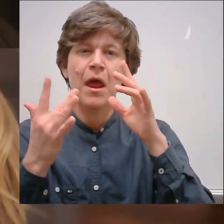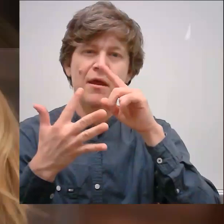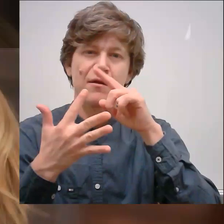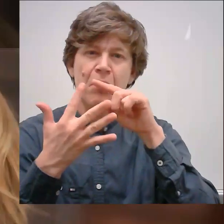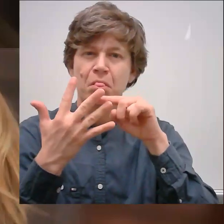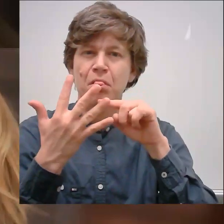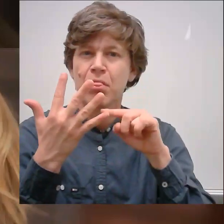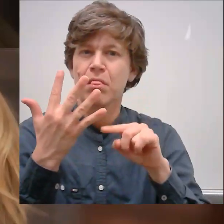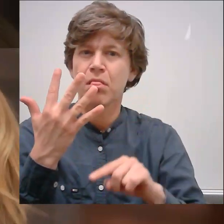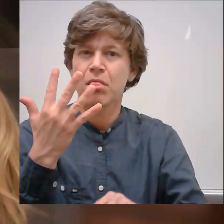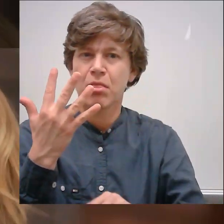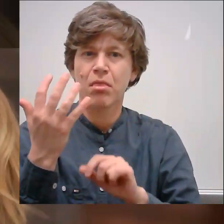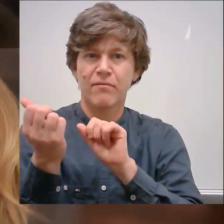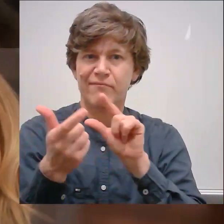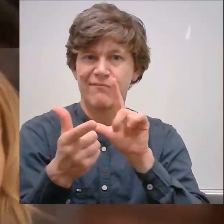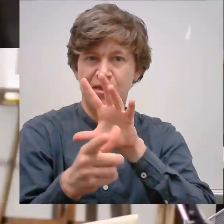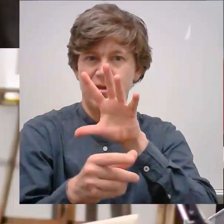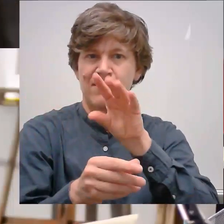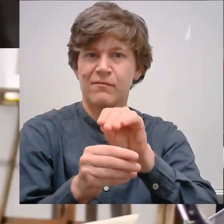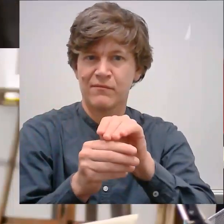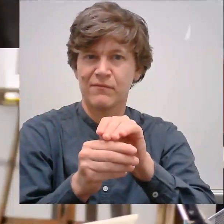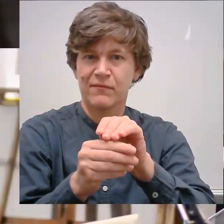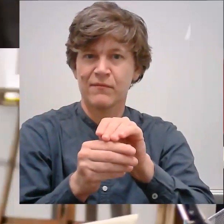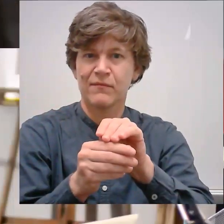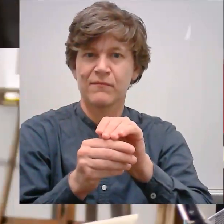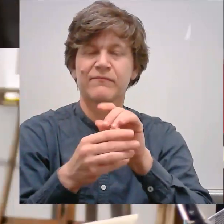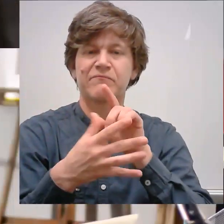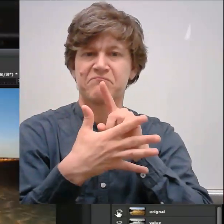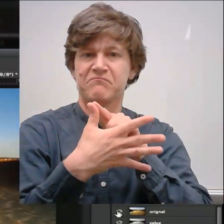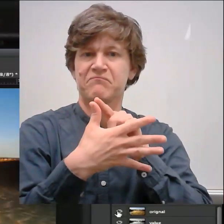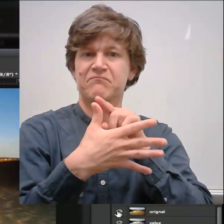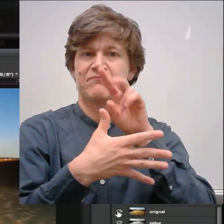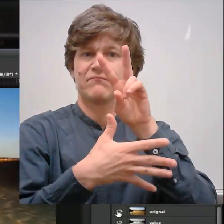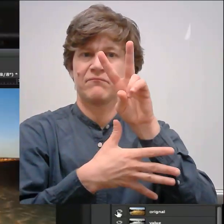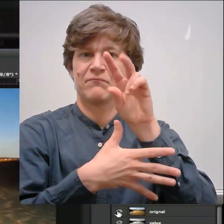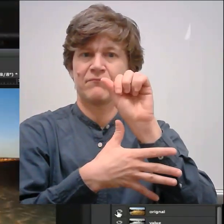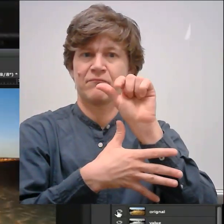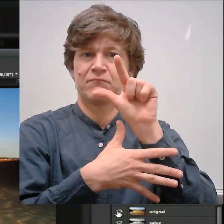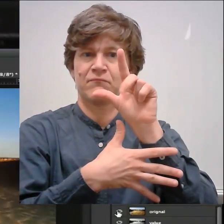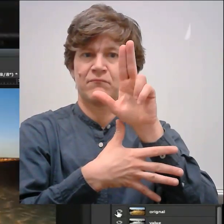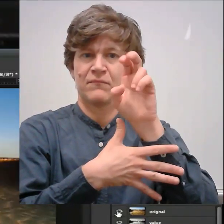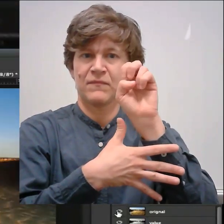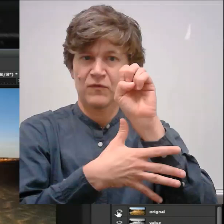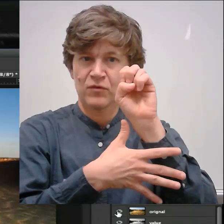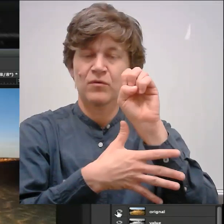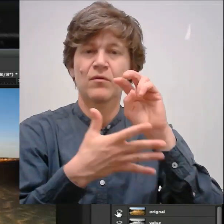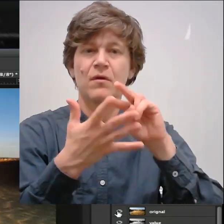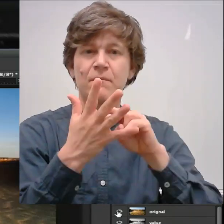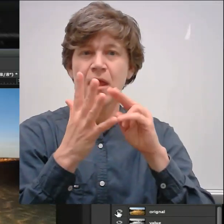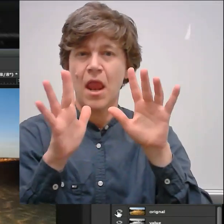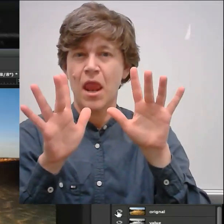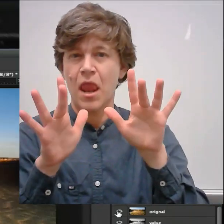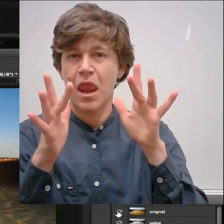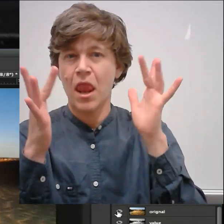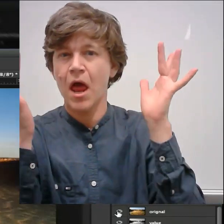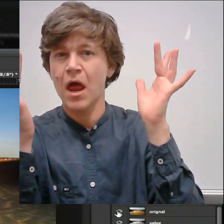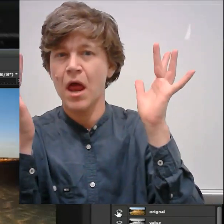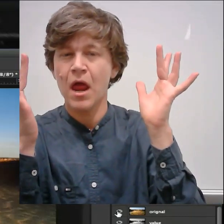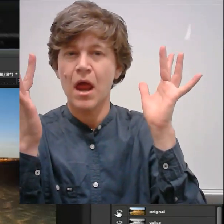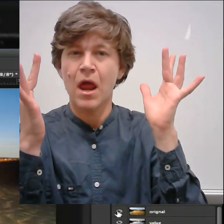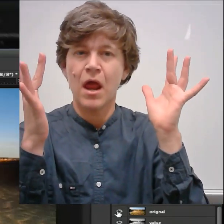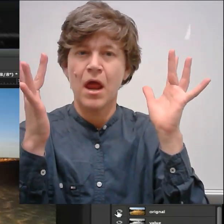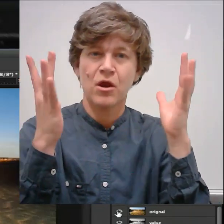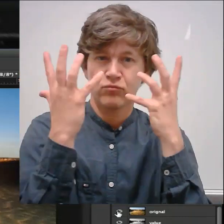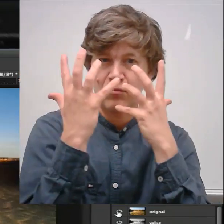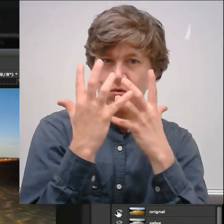discern one thing from another. Let's start with value. Value is the relative lightness or darkness of a color.